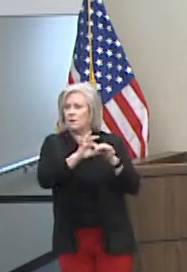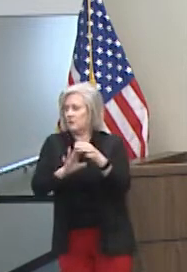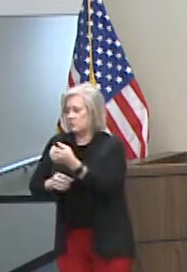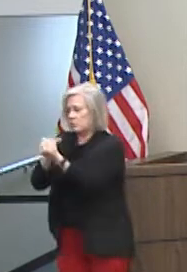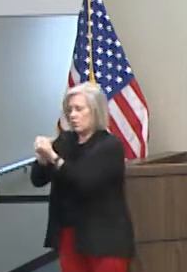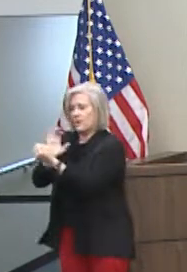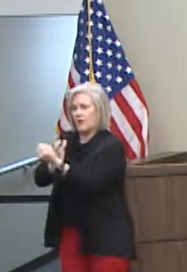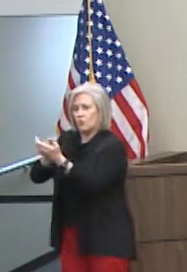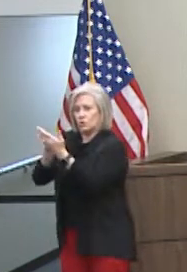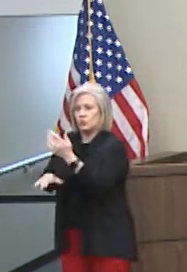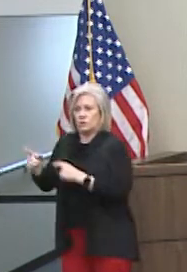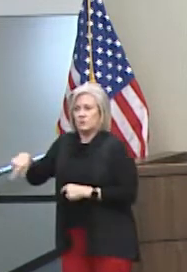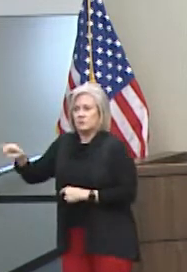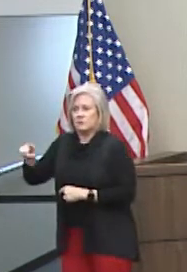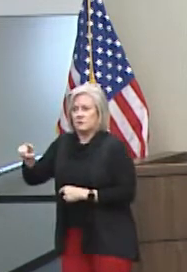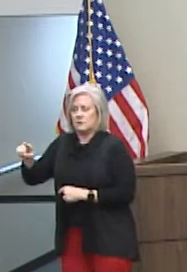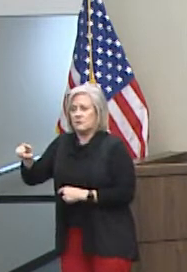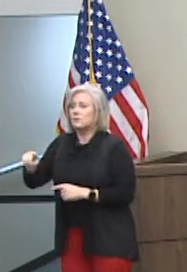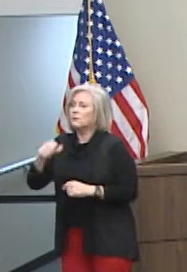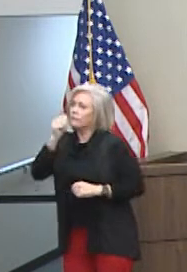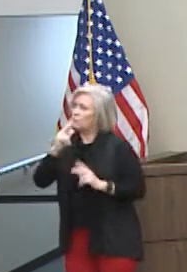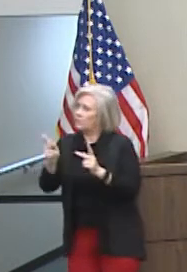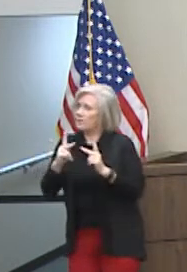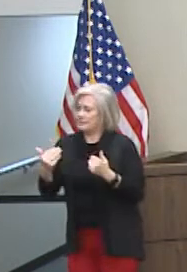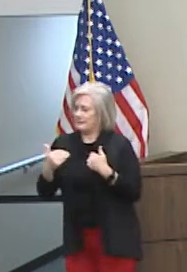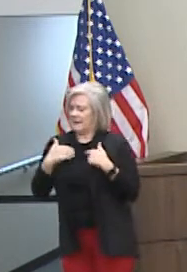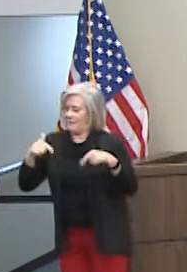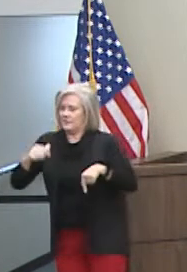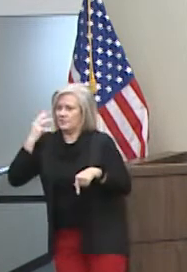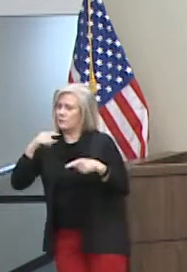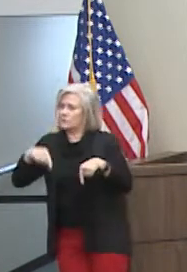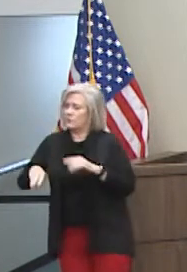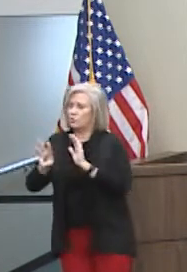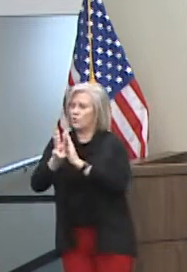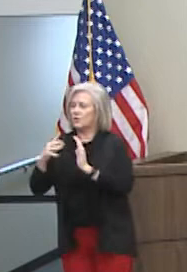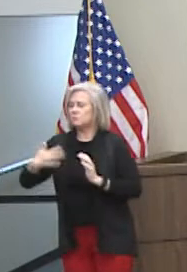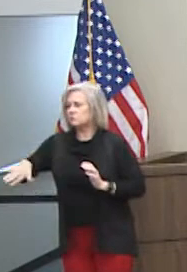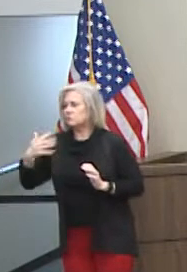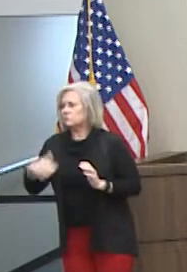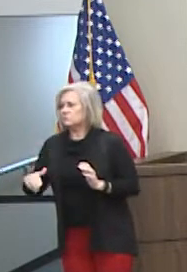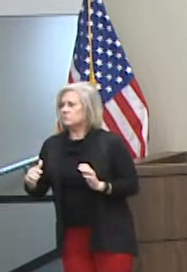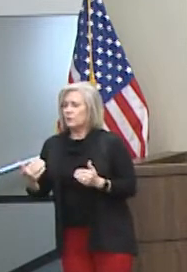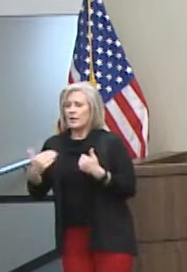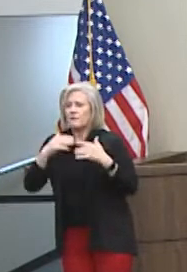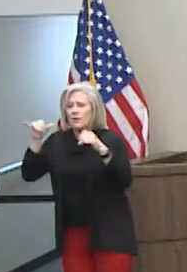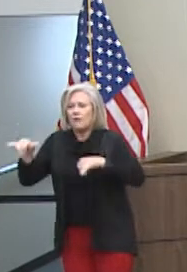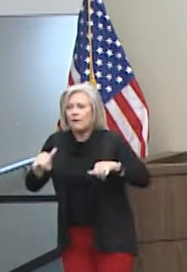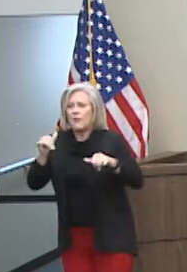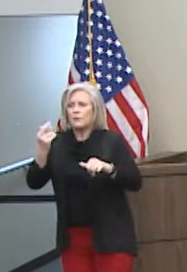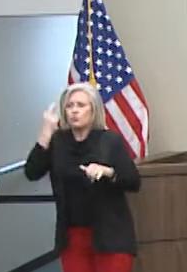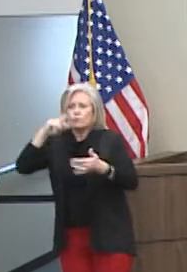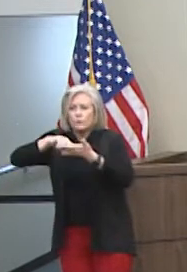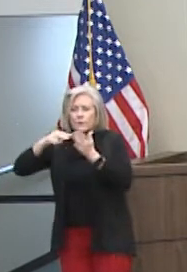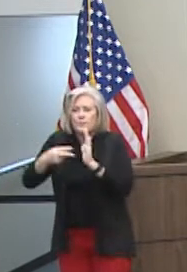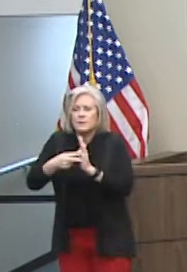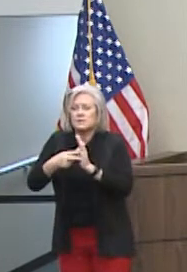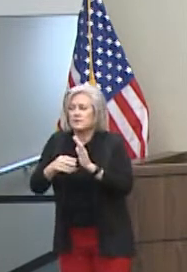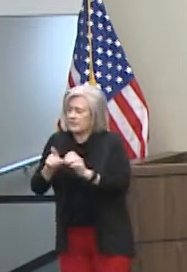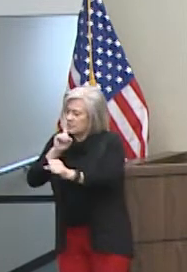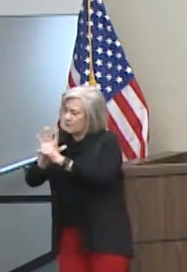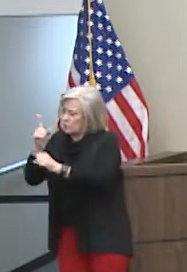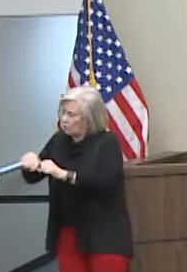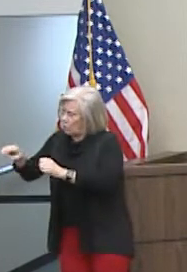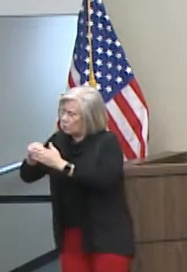students. Very few places have what Waco has: our sense of common purpose and shared commitment to our